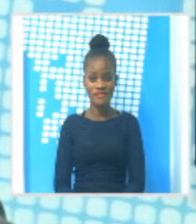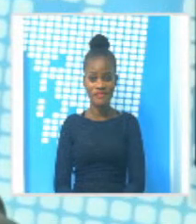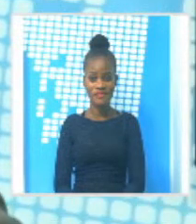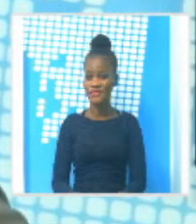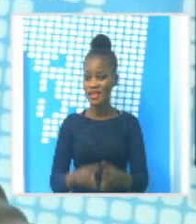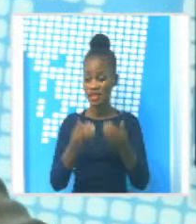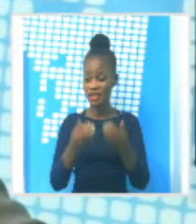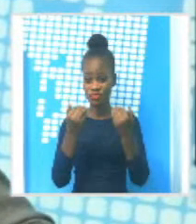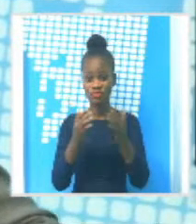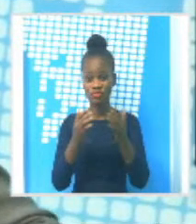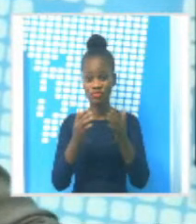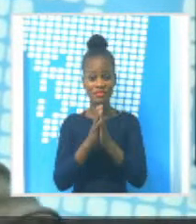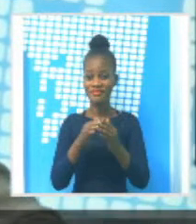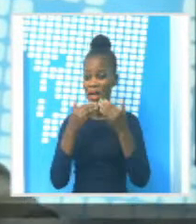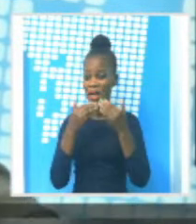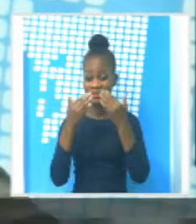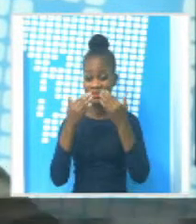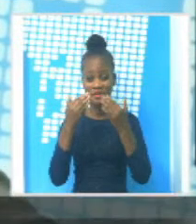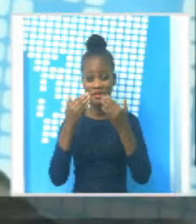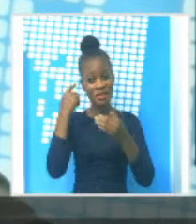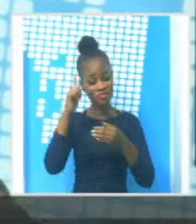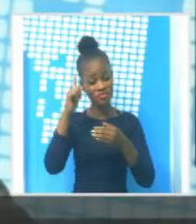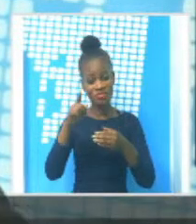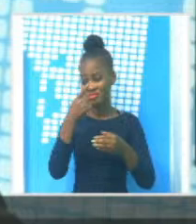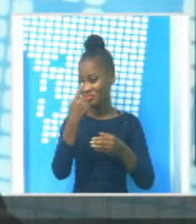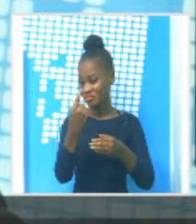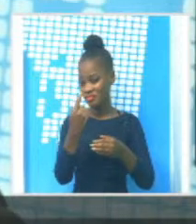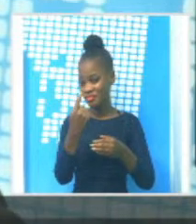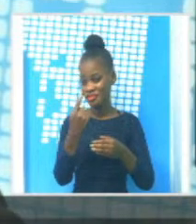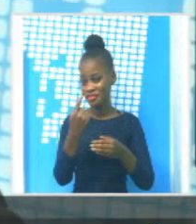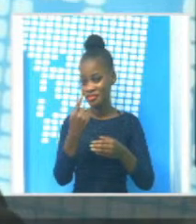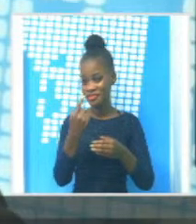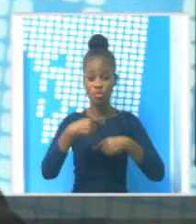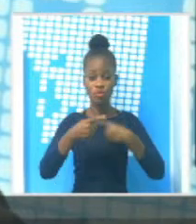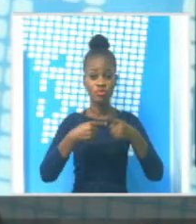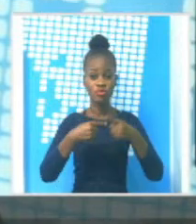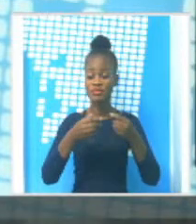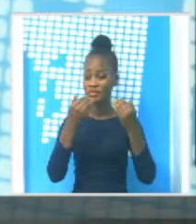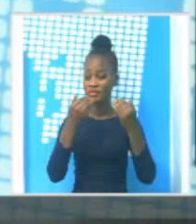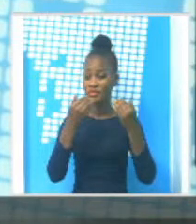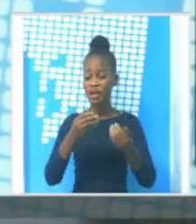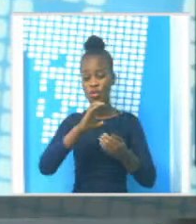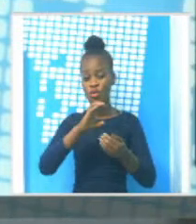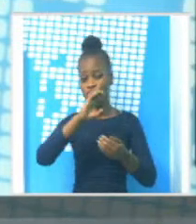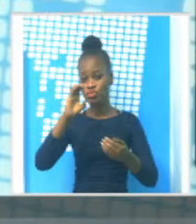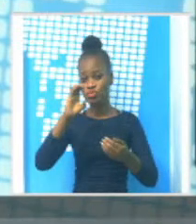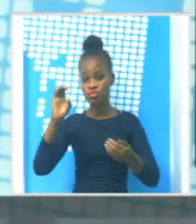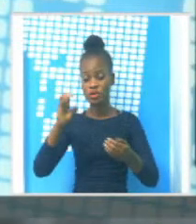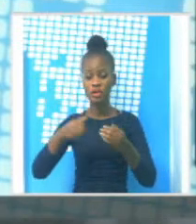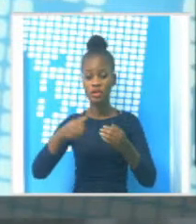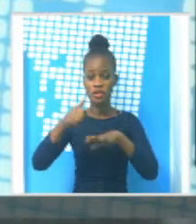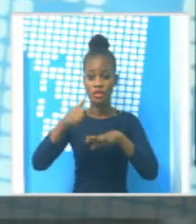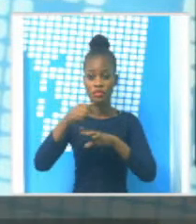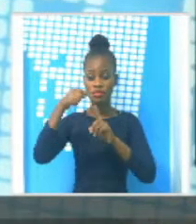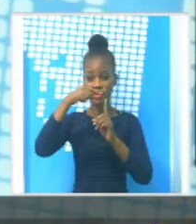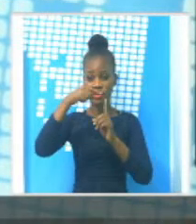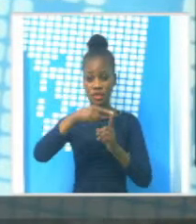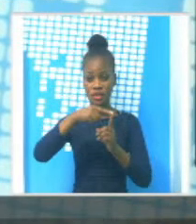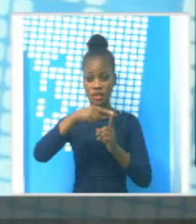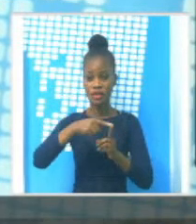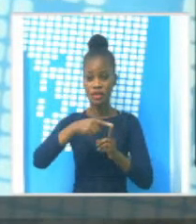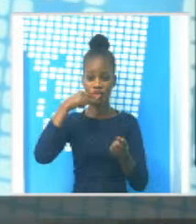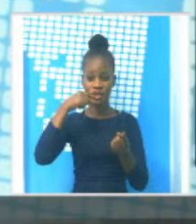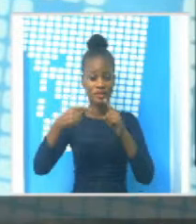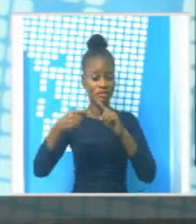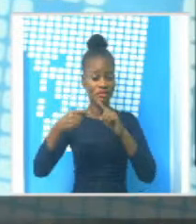All right, and many thanks for that particular one, and for those who are still watching now, we cross over to another discussion